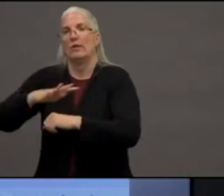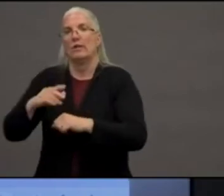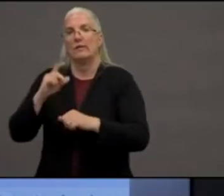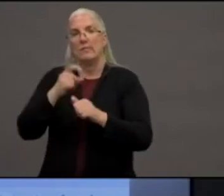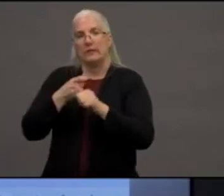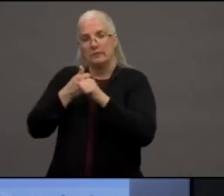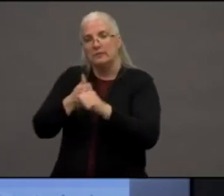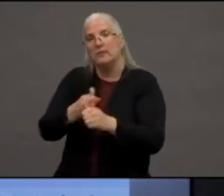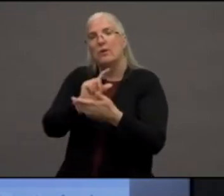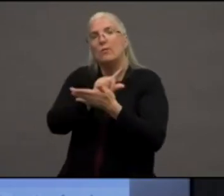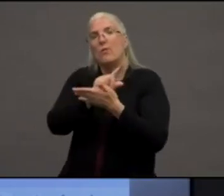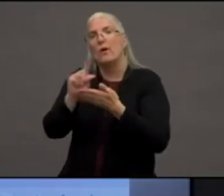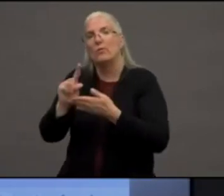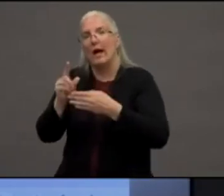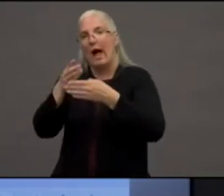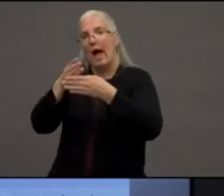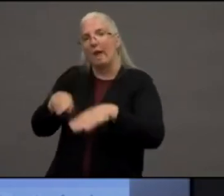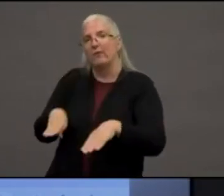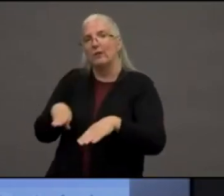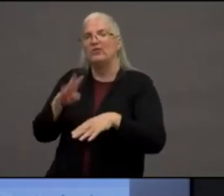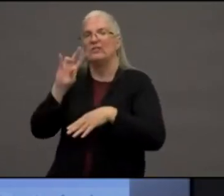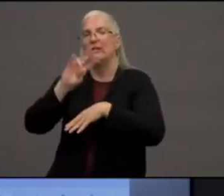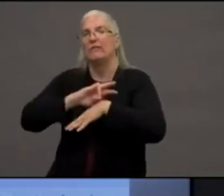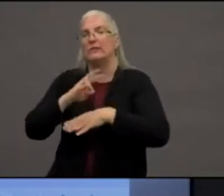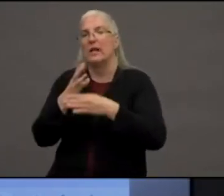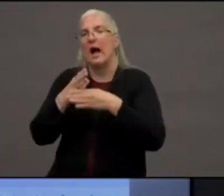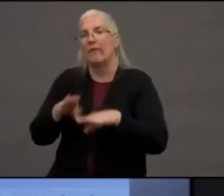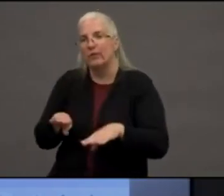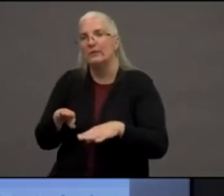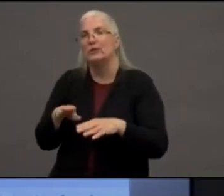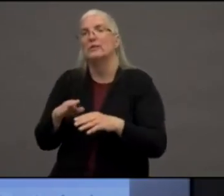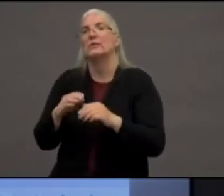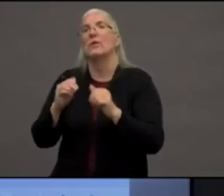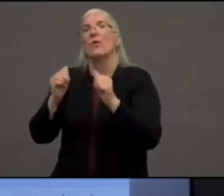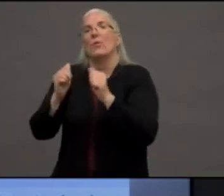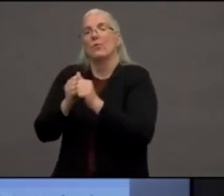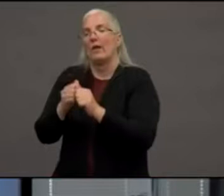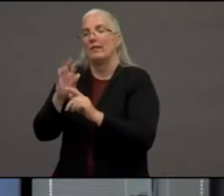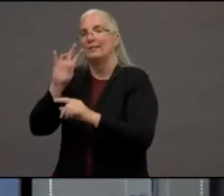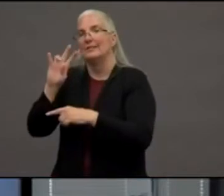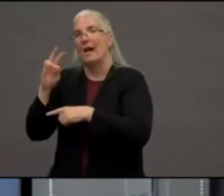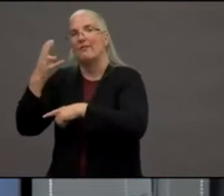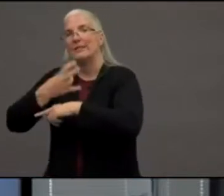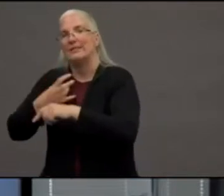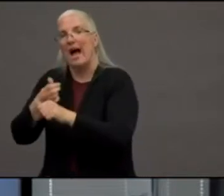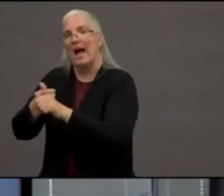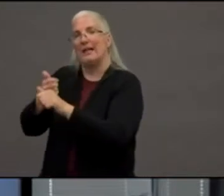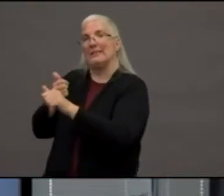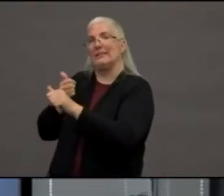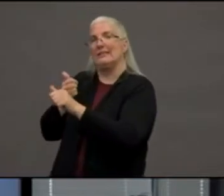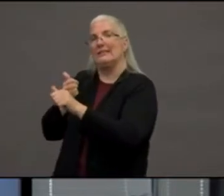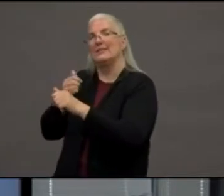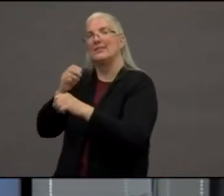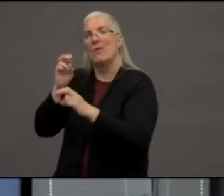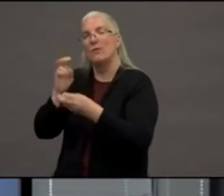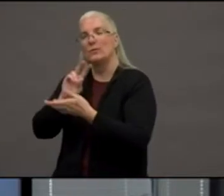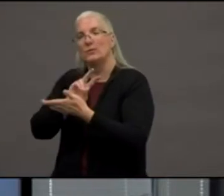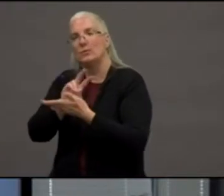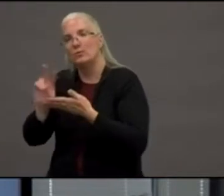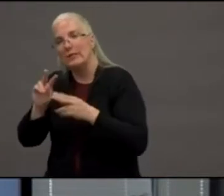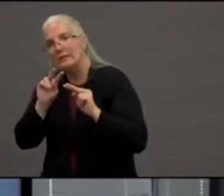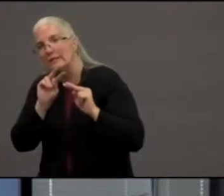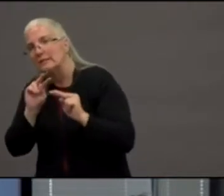testing positive for COVID-19. Absolutely. So it's in our hands to make it better and move it to a